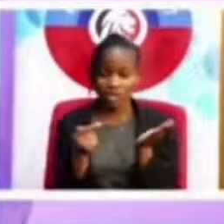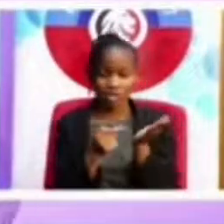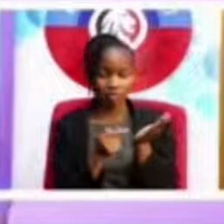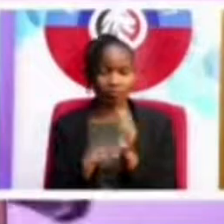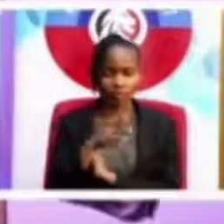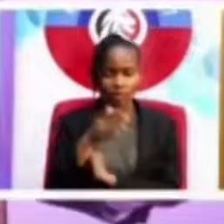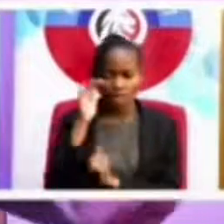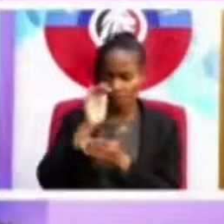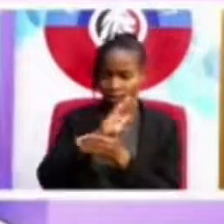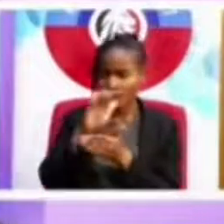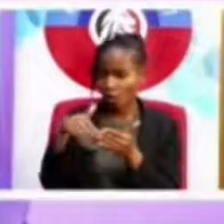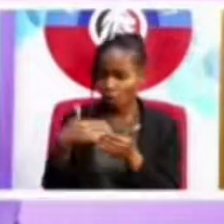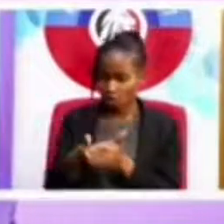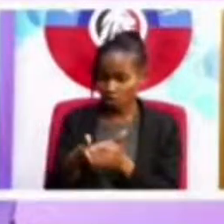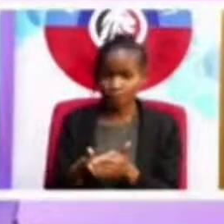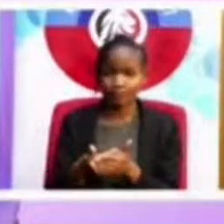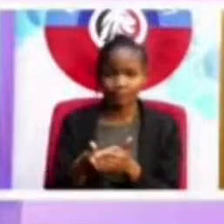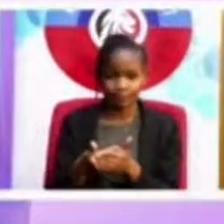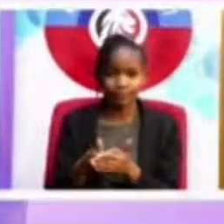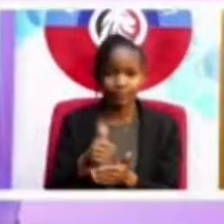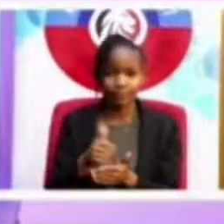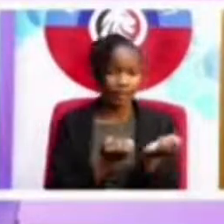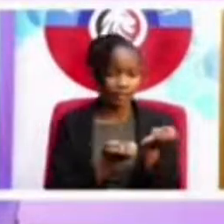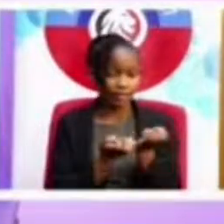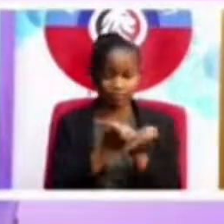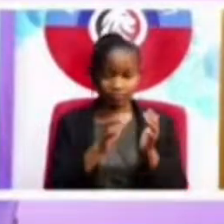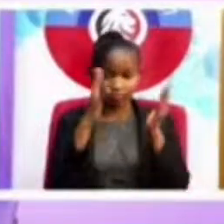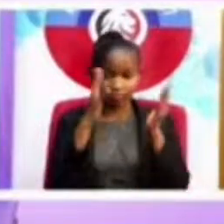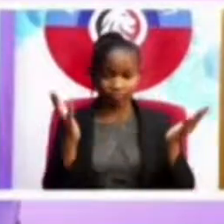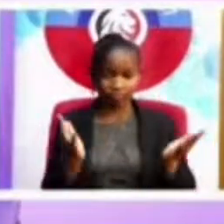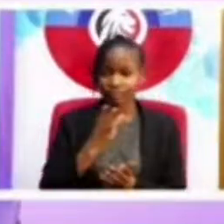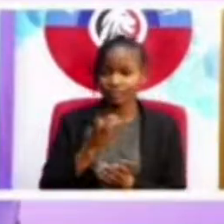all global economies, we must tap